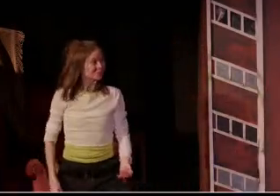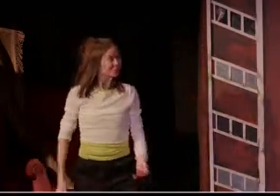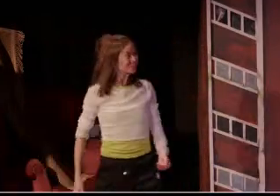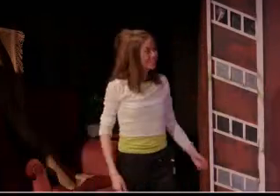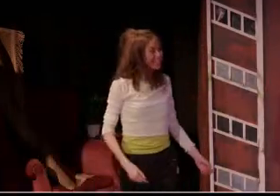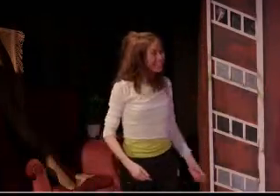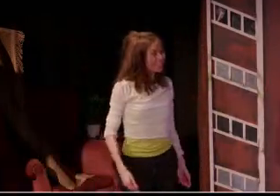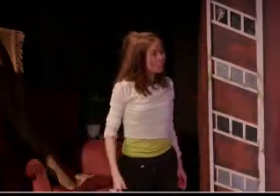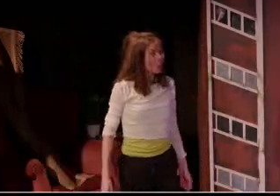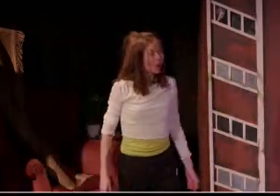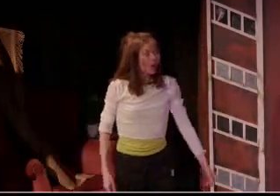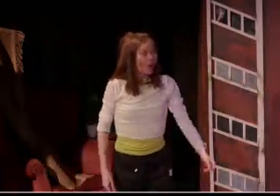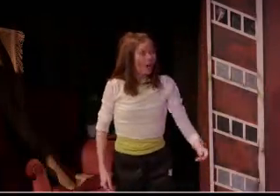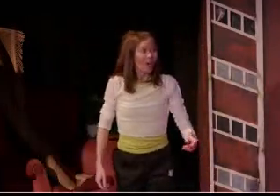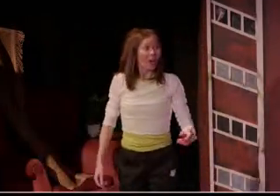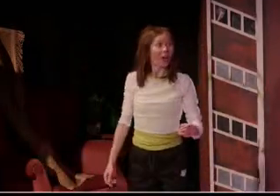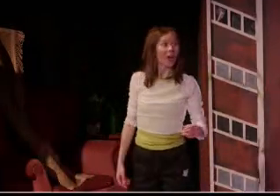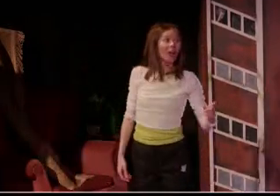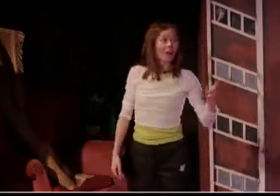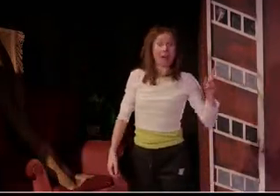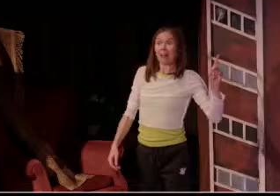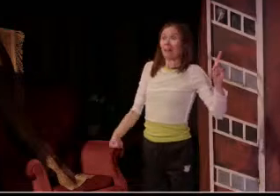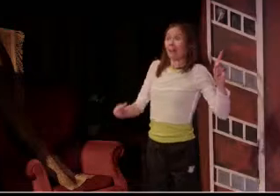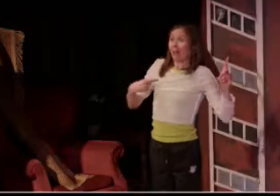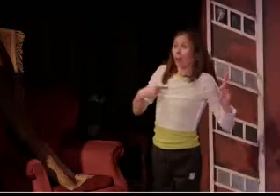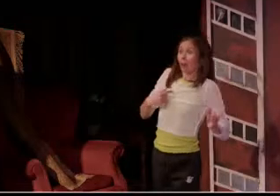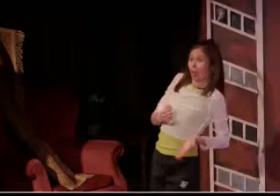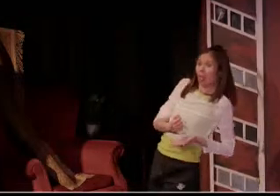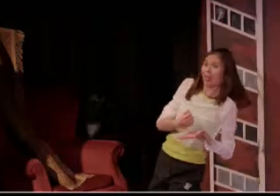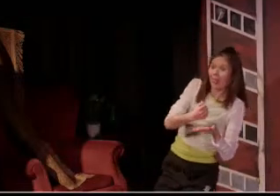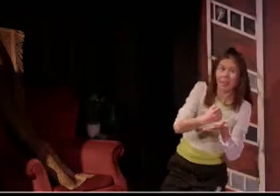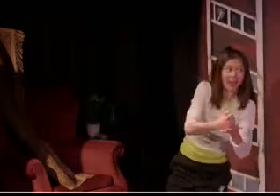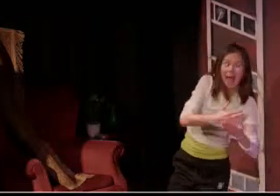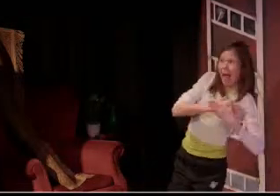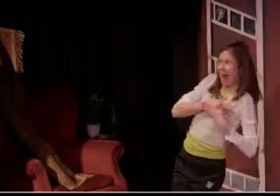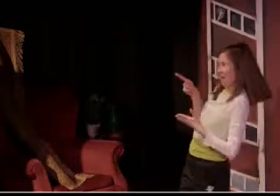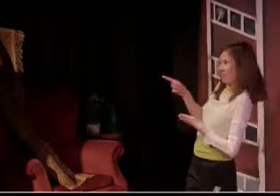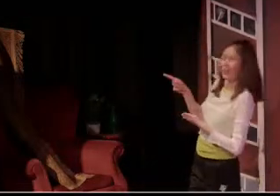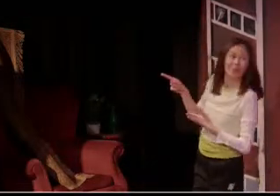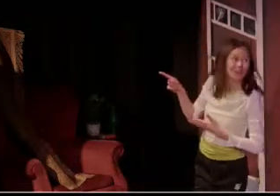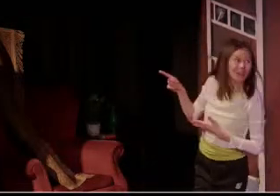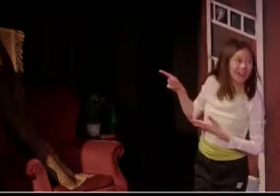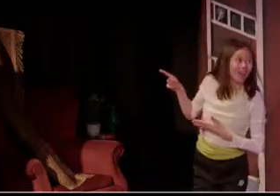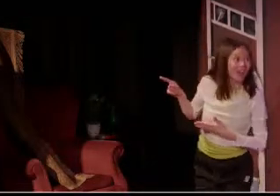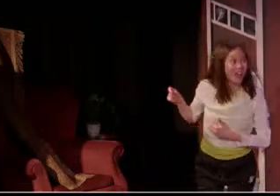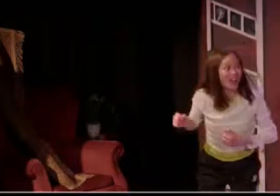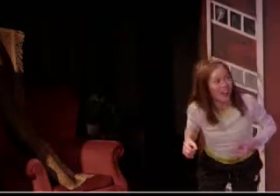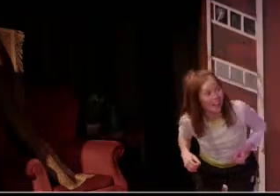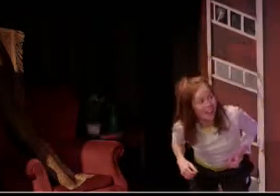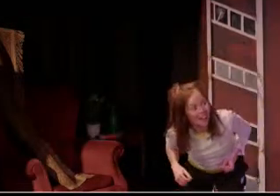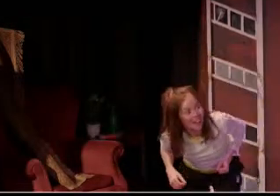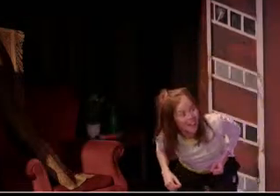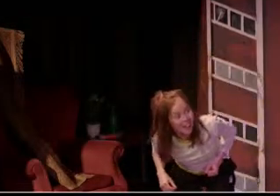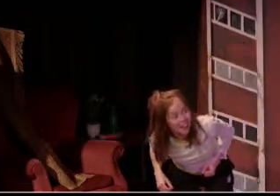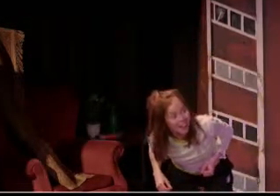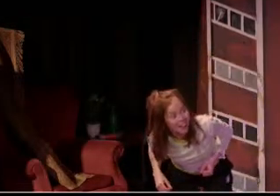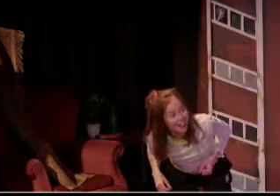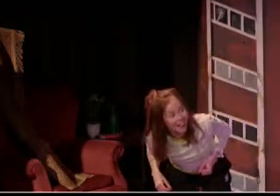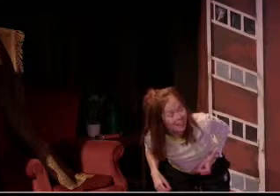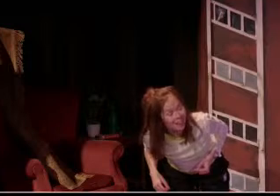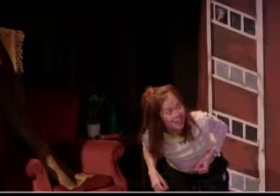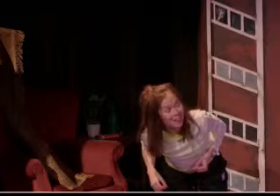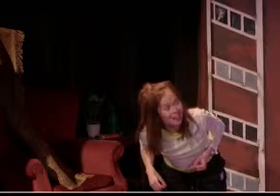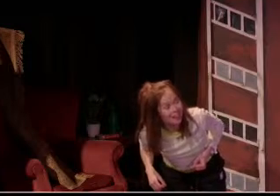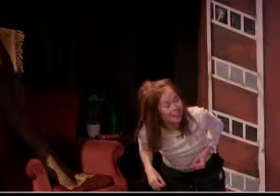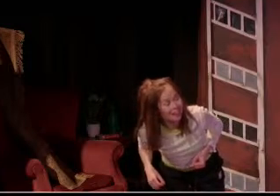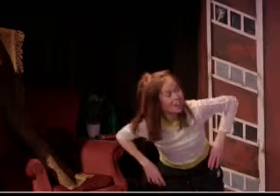cry. If I were not in love with Mopsa, I would not give you my money, but since my heart belongs to hers, I'll pay the ransom for certain ribbons and